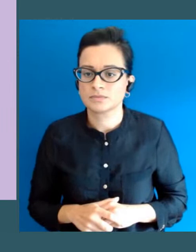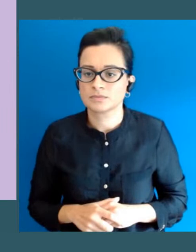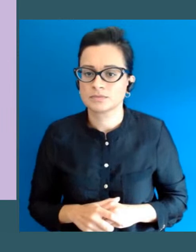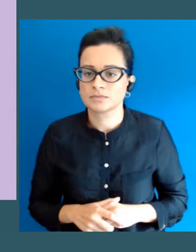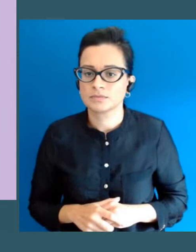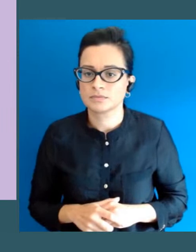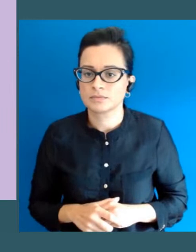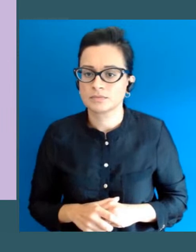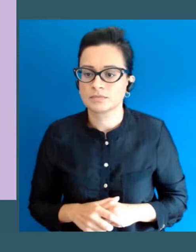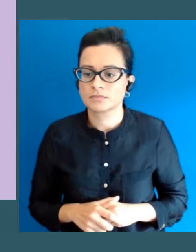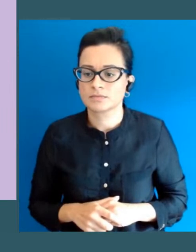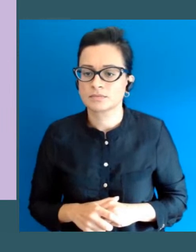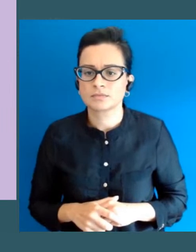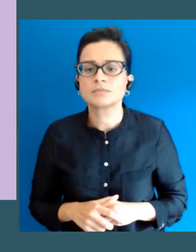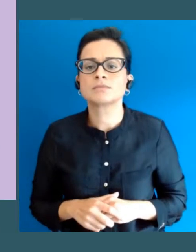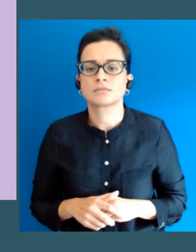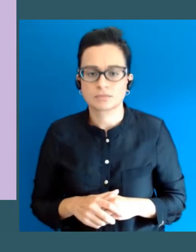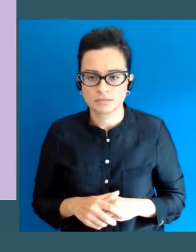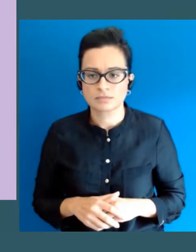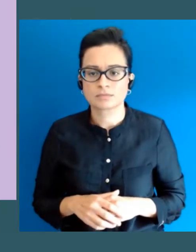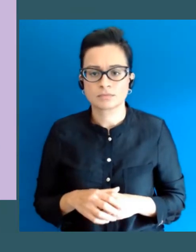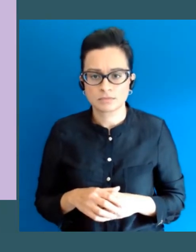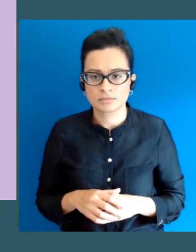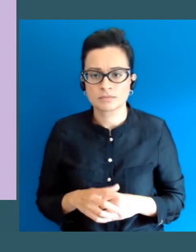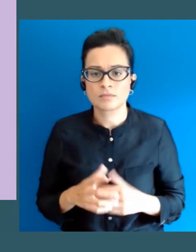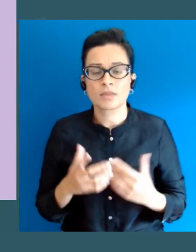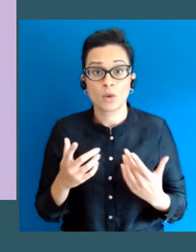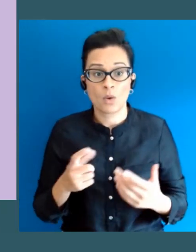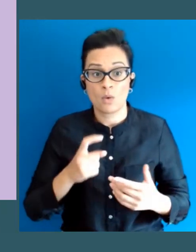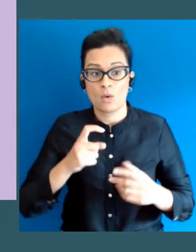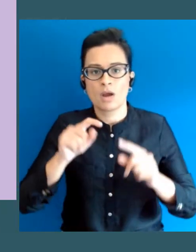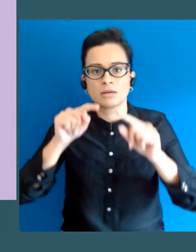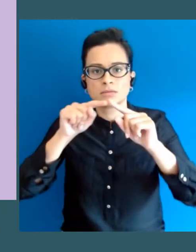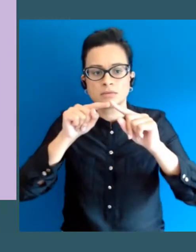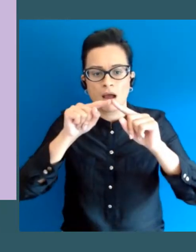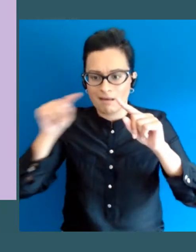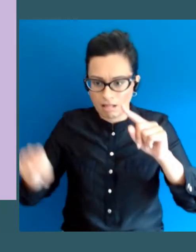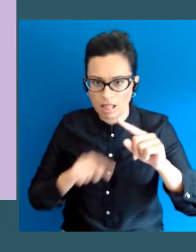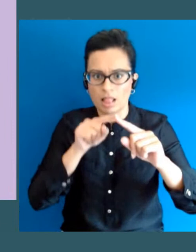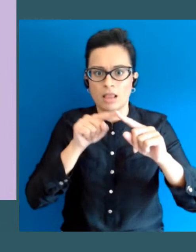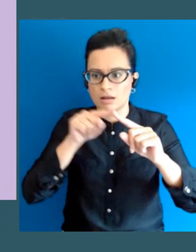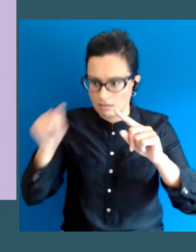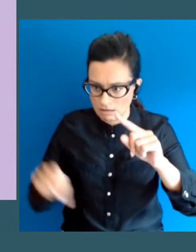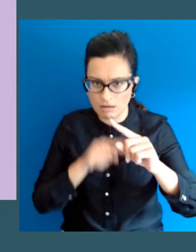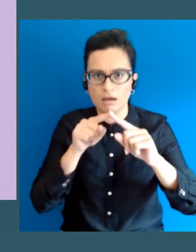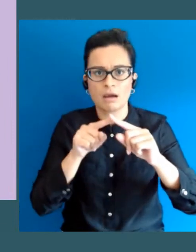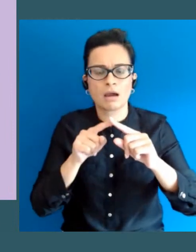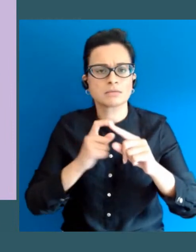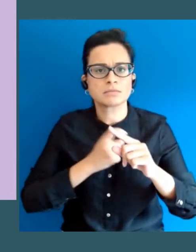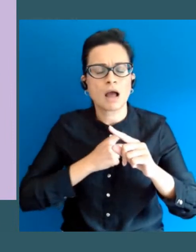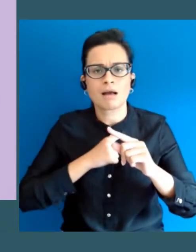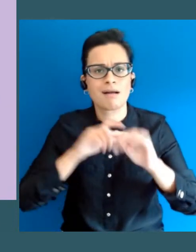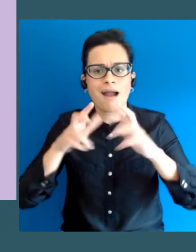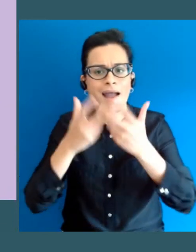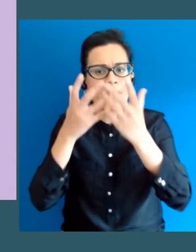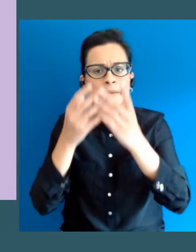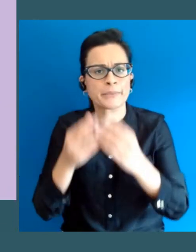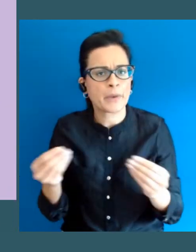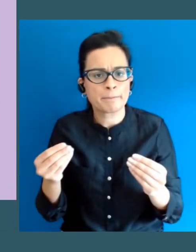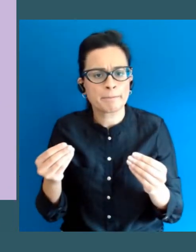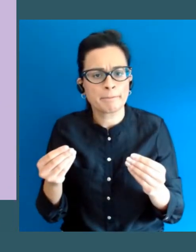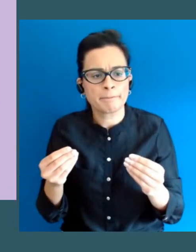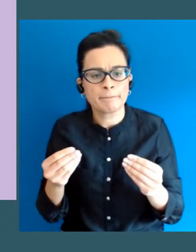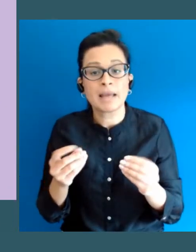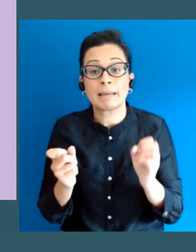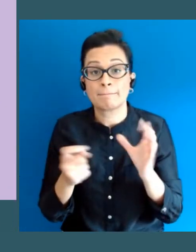So how might we go about breaking this kind of vicious cycle of anxiety? Well, one of the key things is to